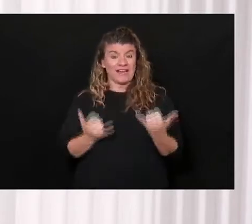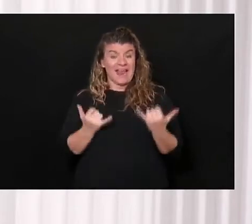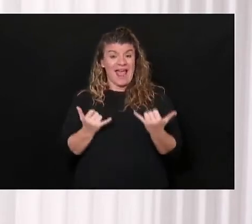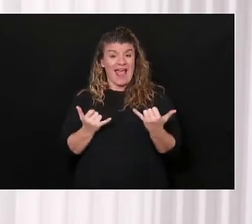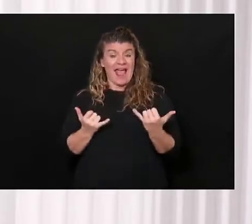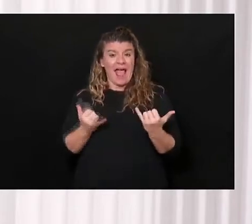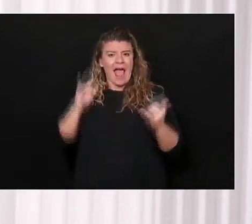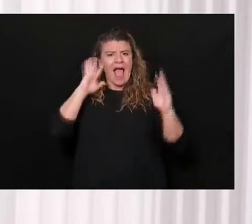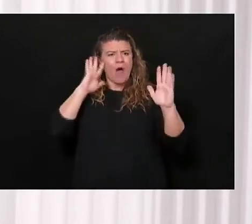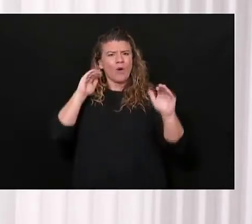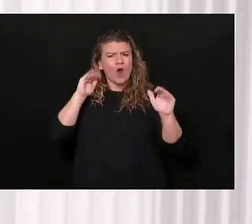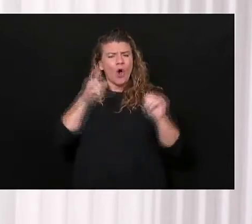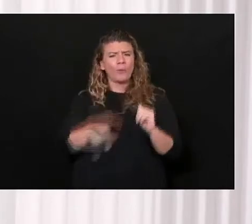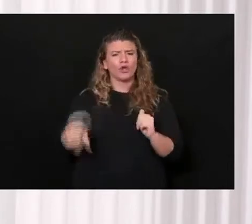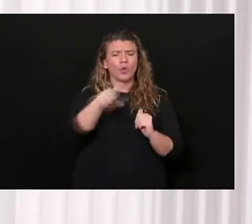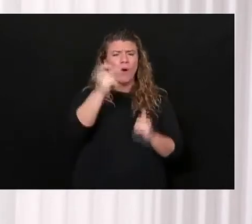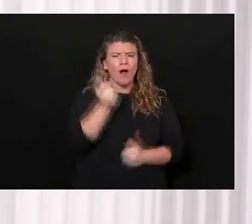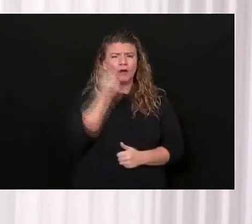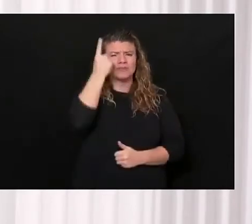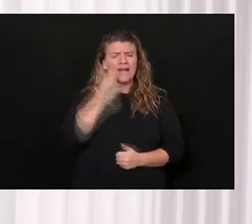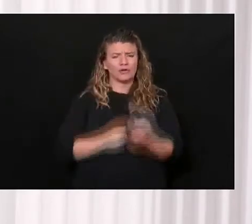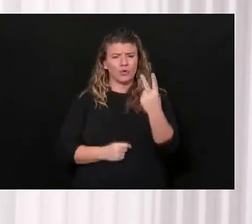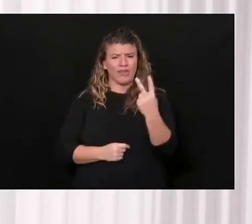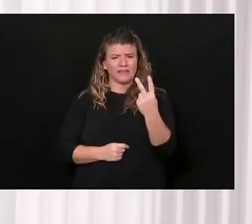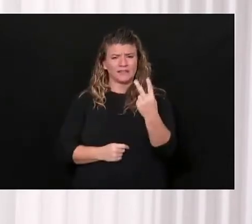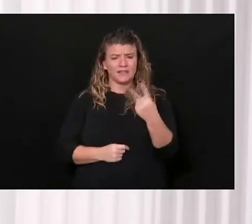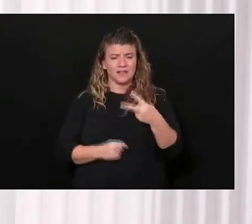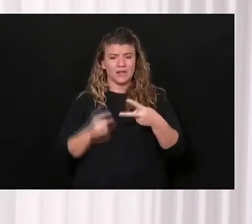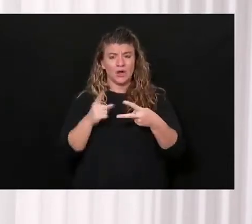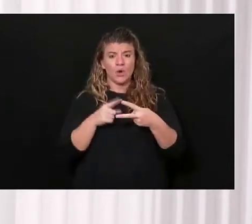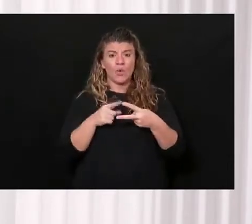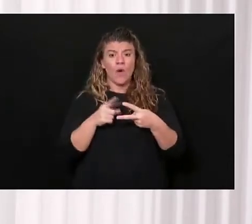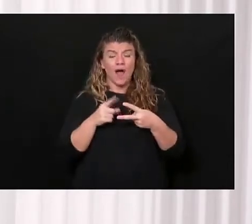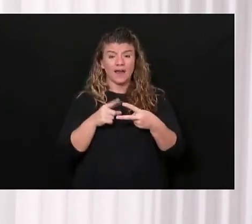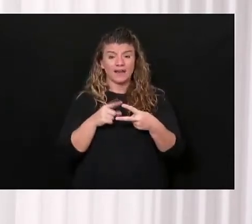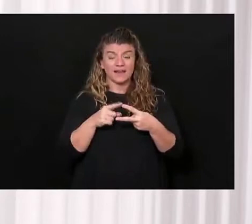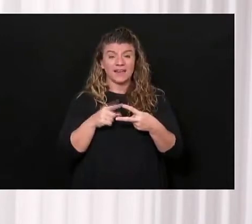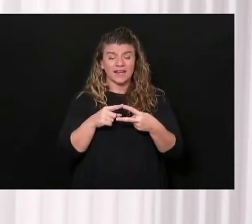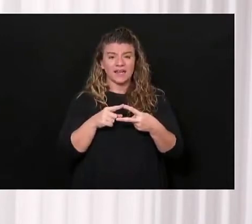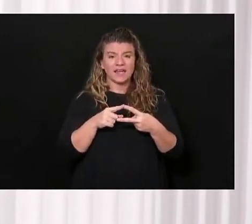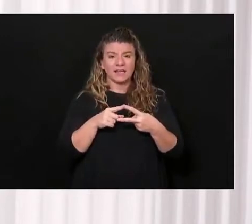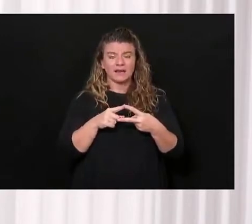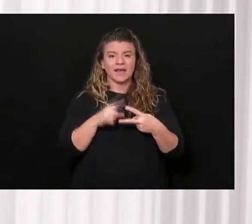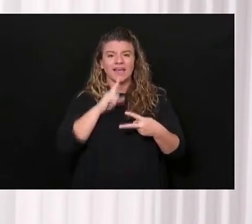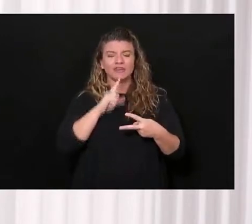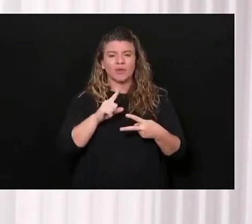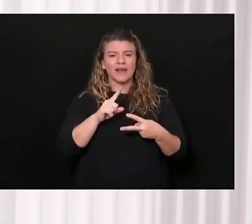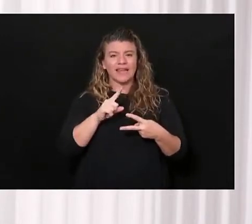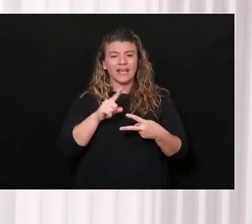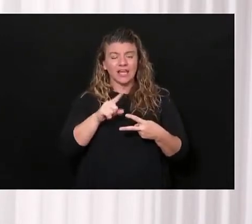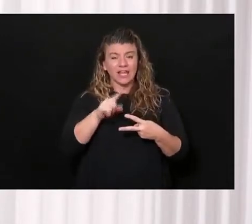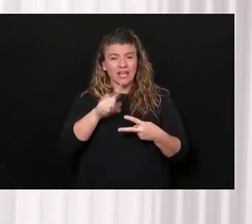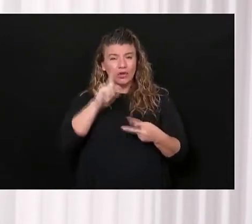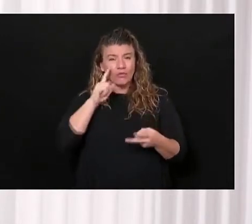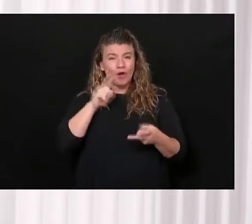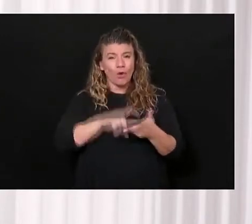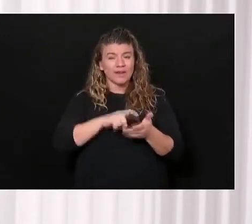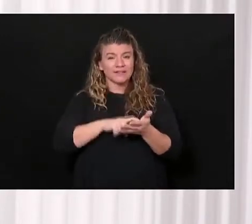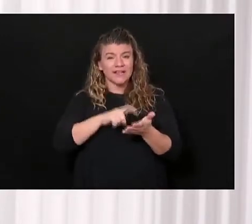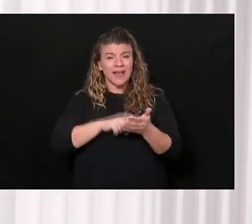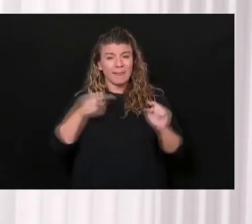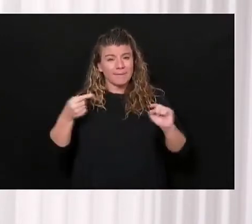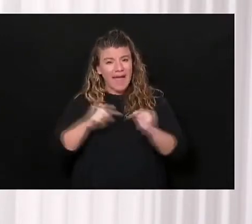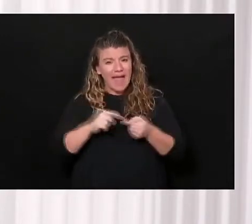we take two things. One is the pain that if you watch closely, you see in the governor's face with each